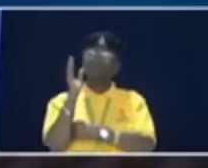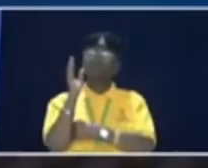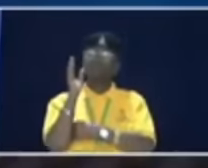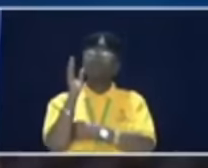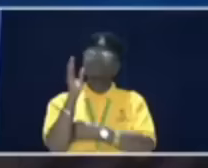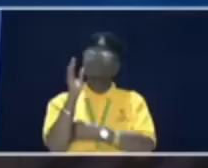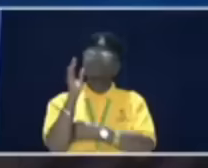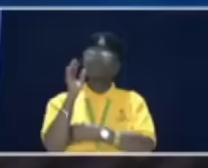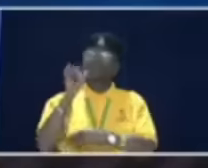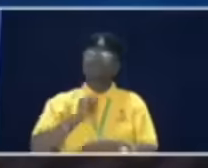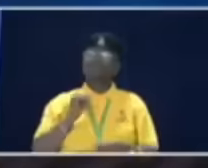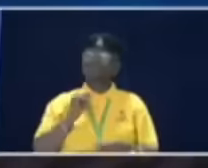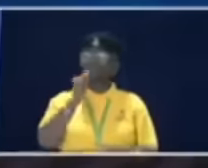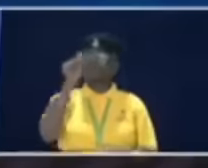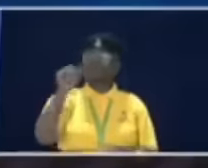I'm joining